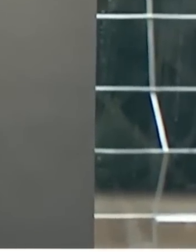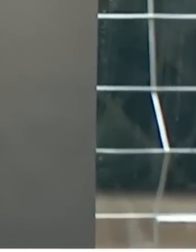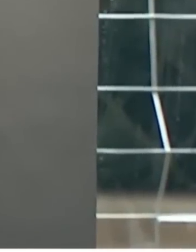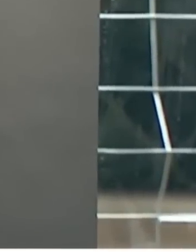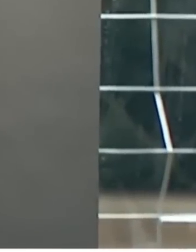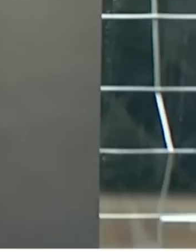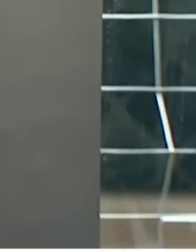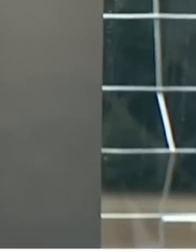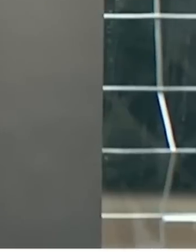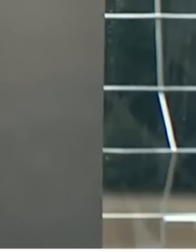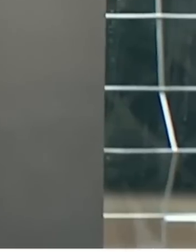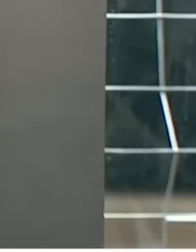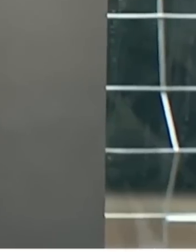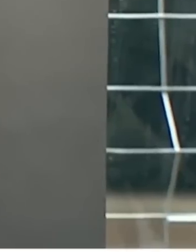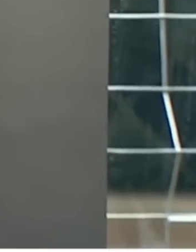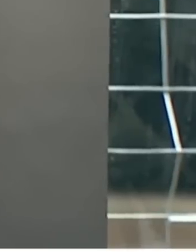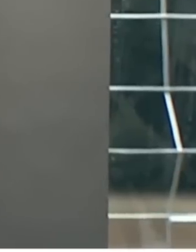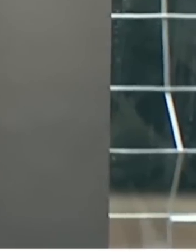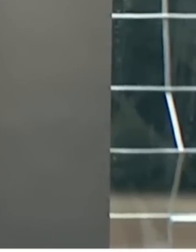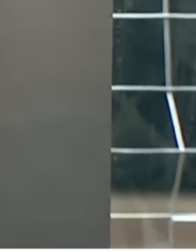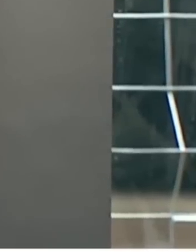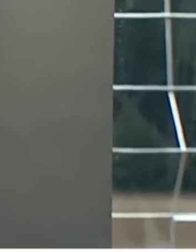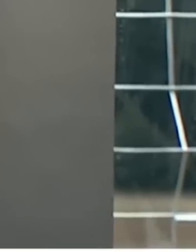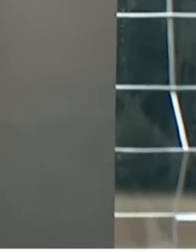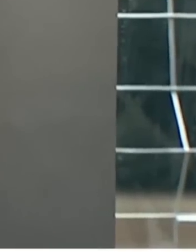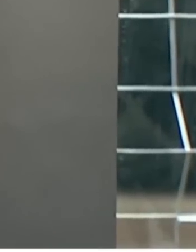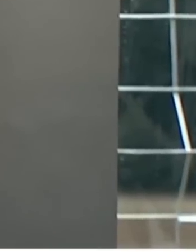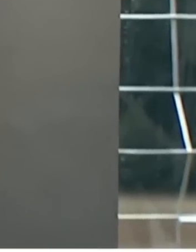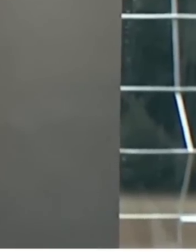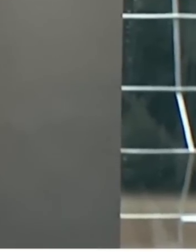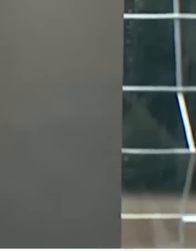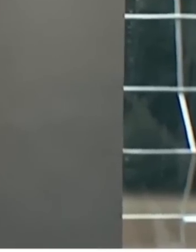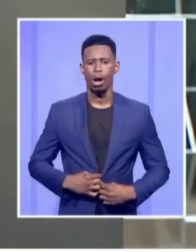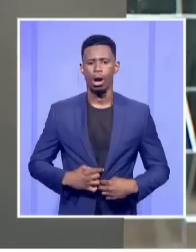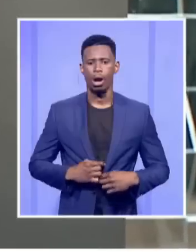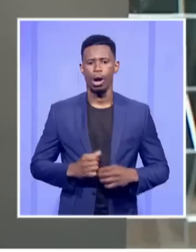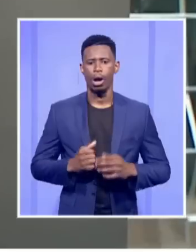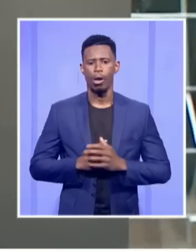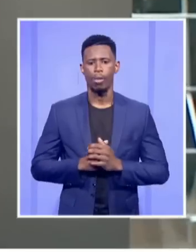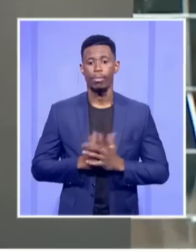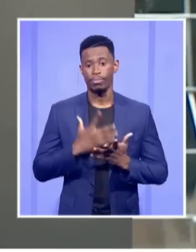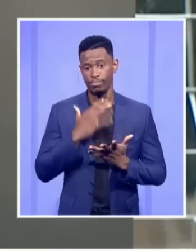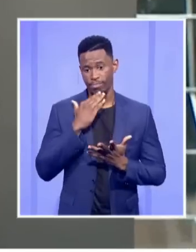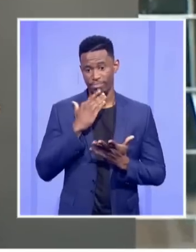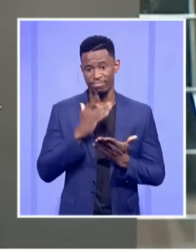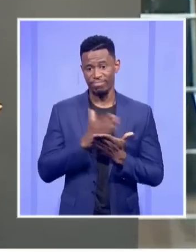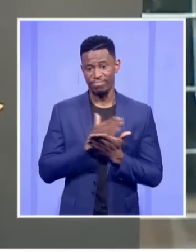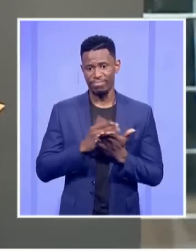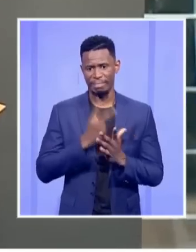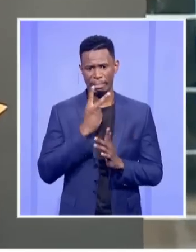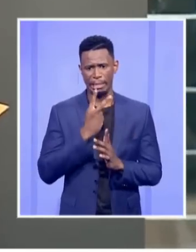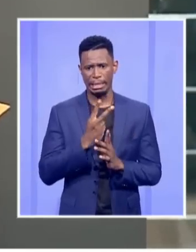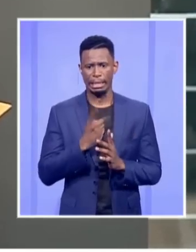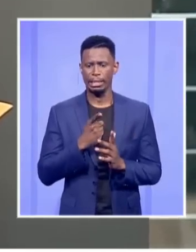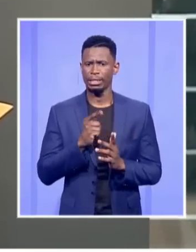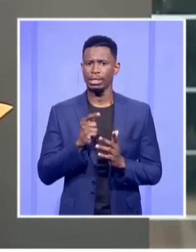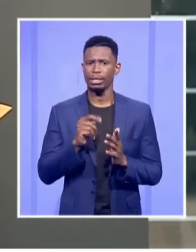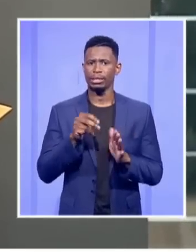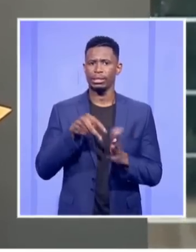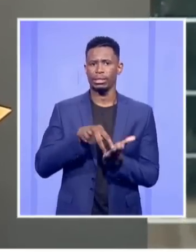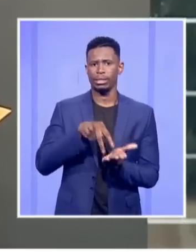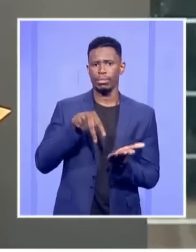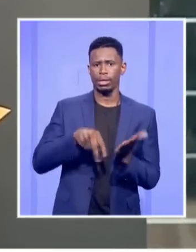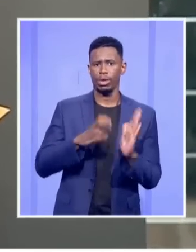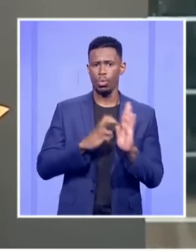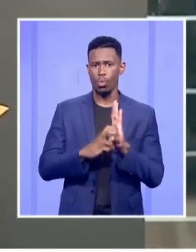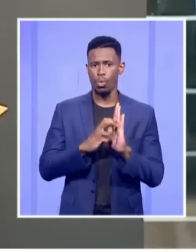provincial secretary position within that province. So that is why the step aside resolution has been seen by some as being at the center of the